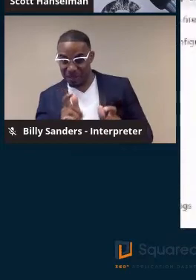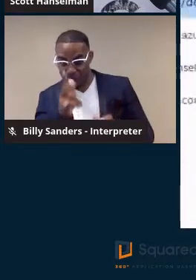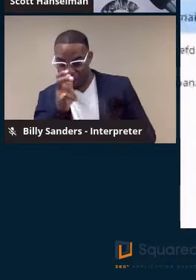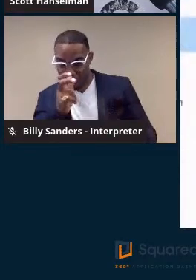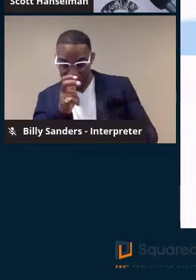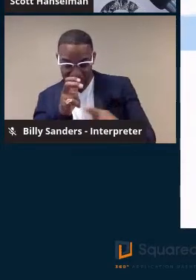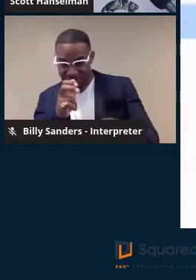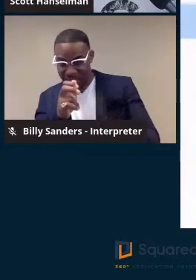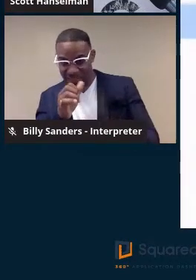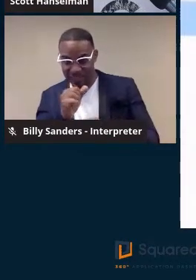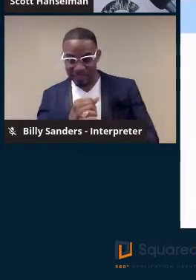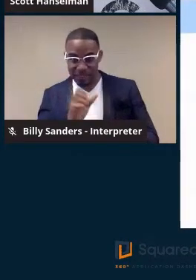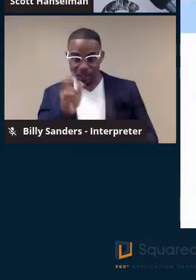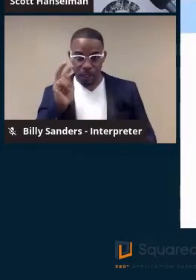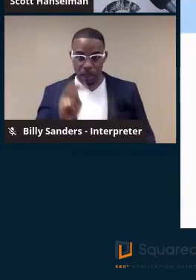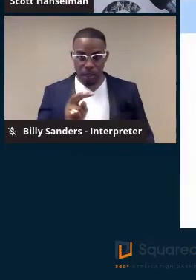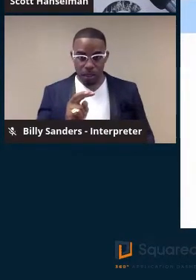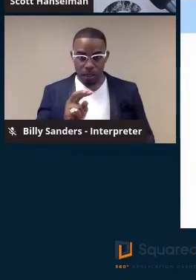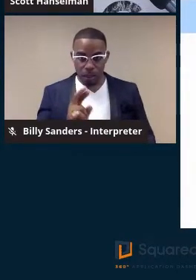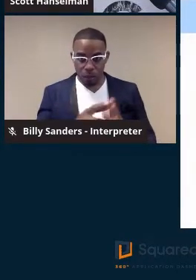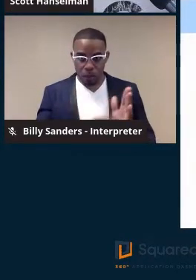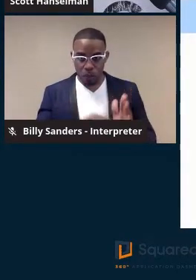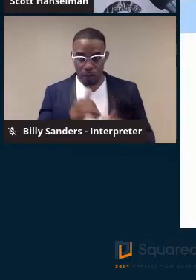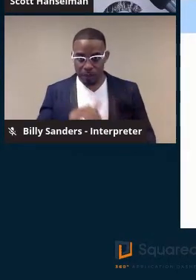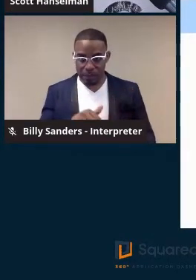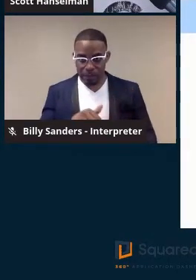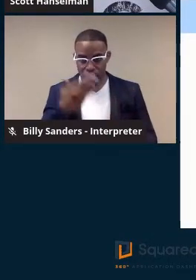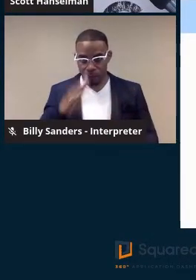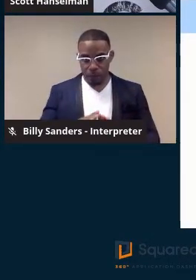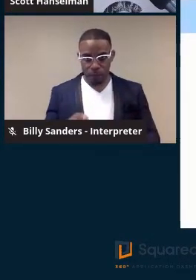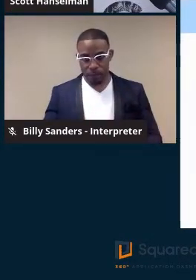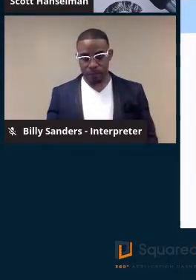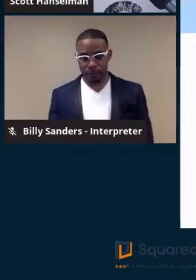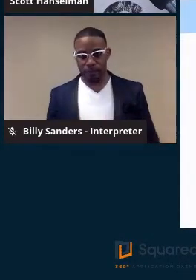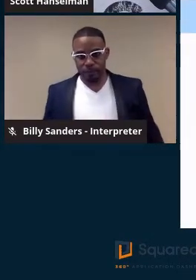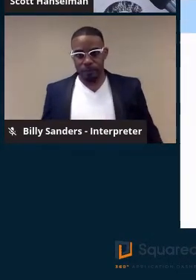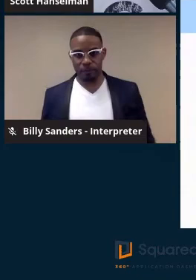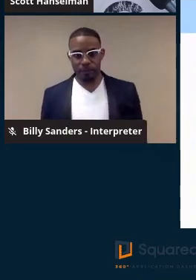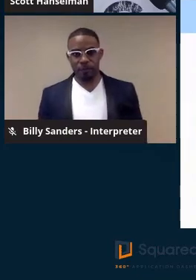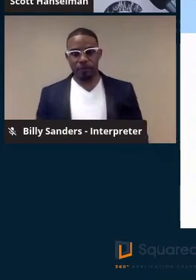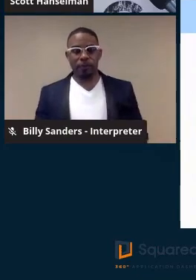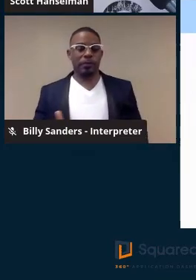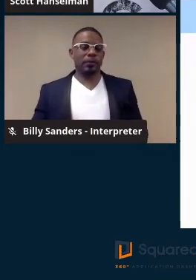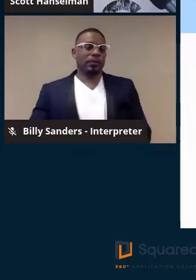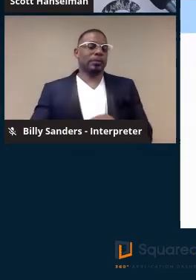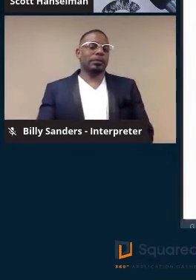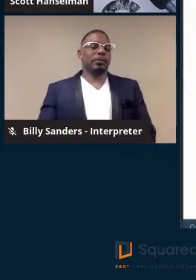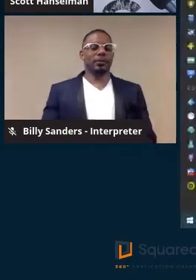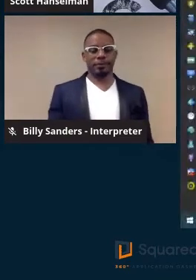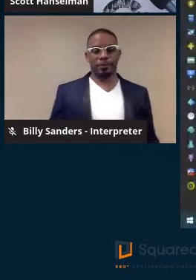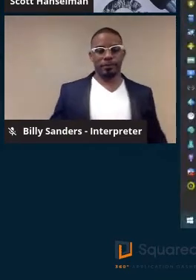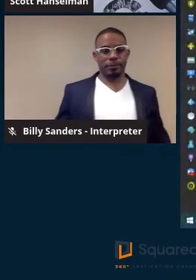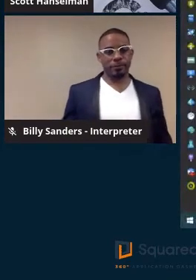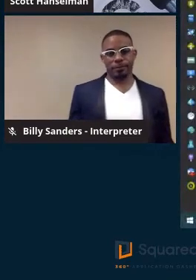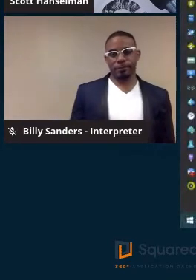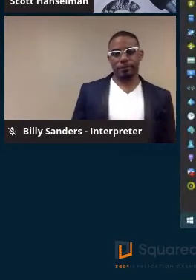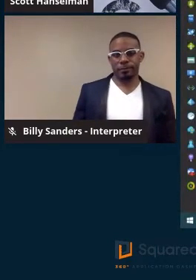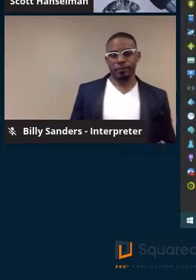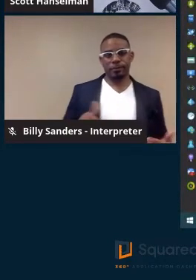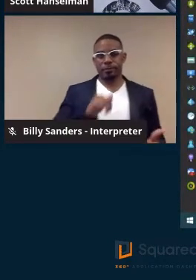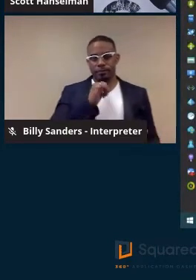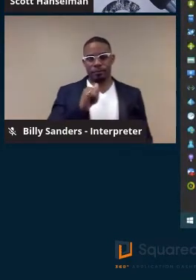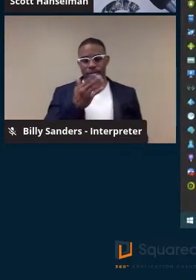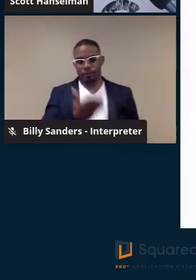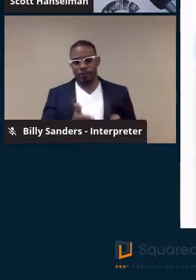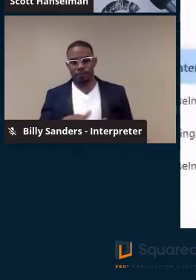by looking at the rules inside of Front Door and trying to enable them. But I'm still not quite there